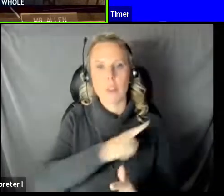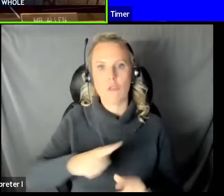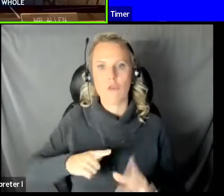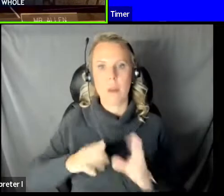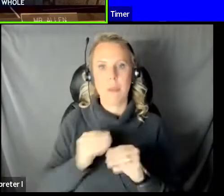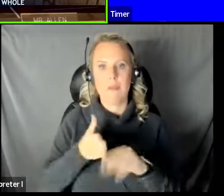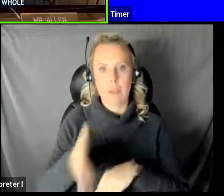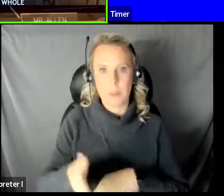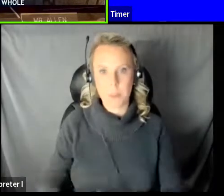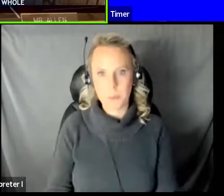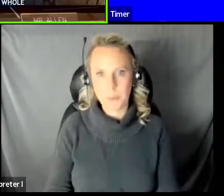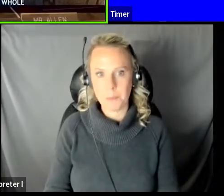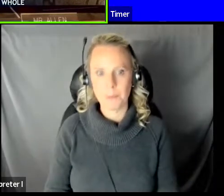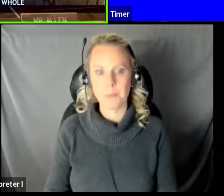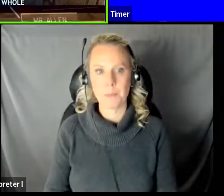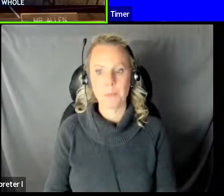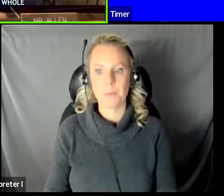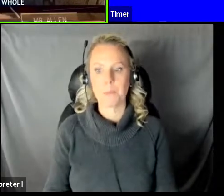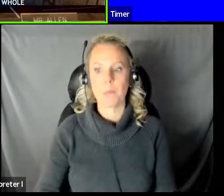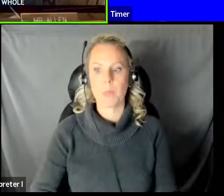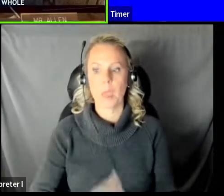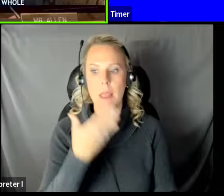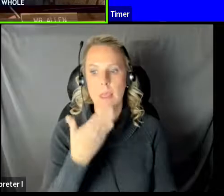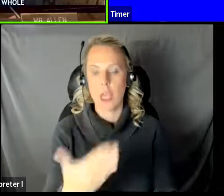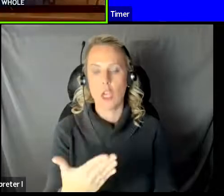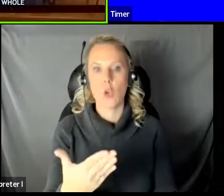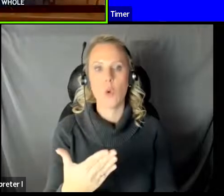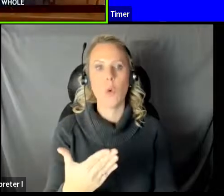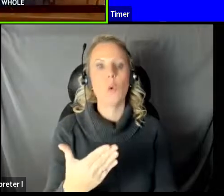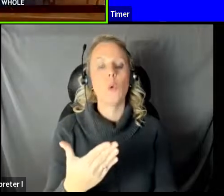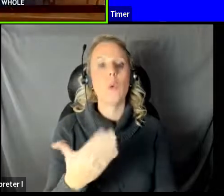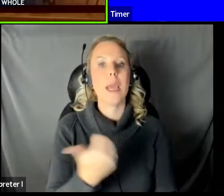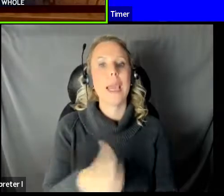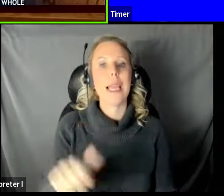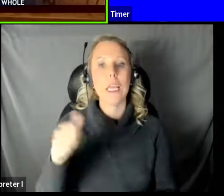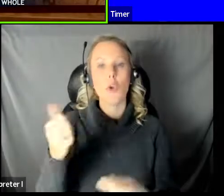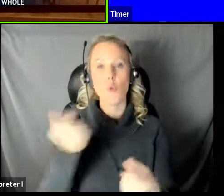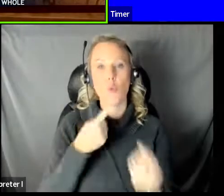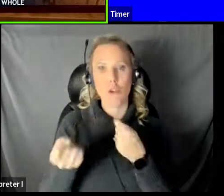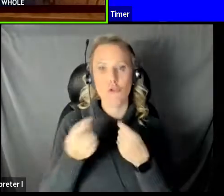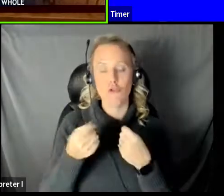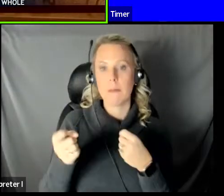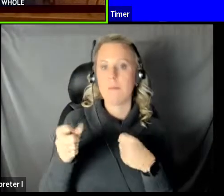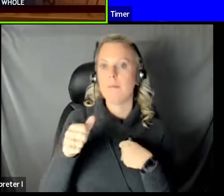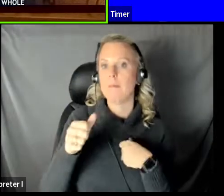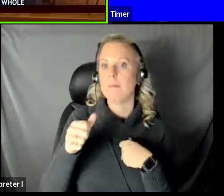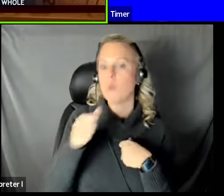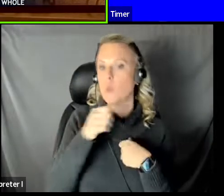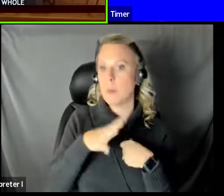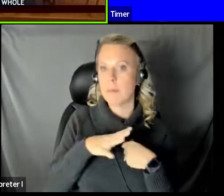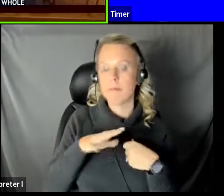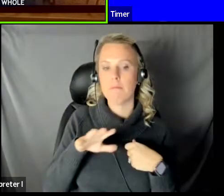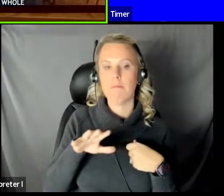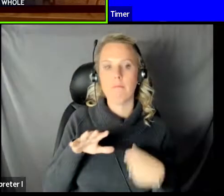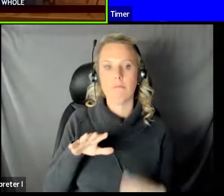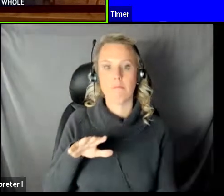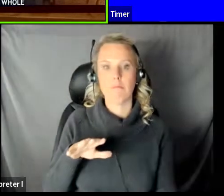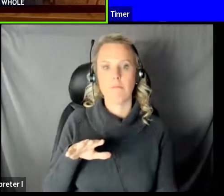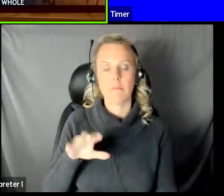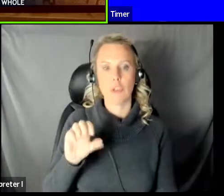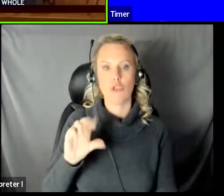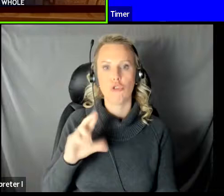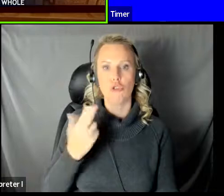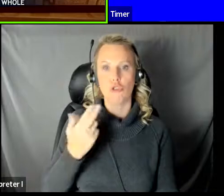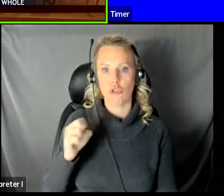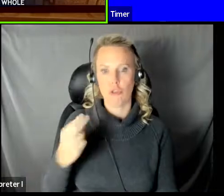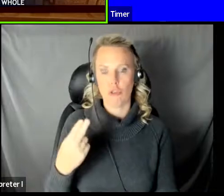follow. Thank you, Mr. Allen. Are there questions from members? Mr. Chairman, Councilmember Chang. I put this question